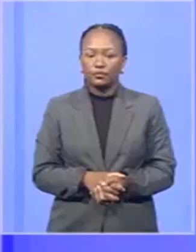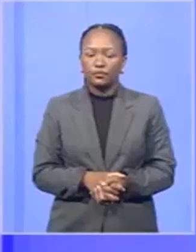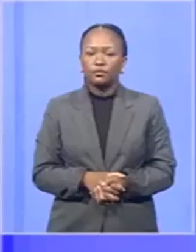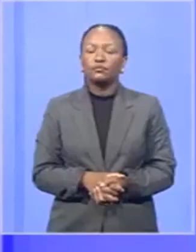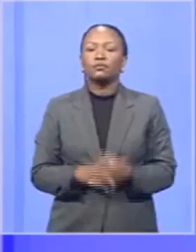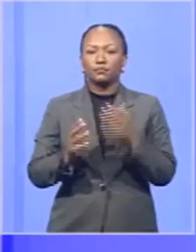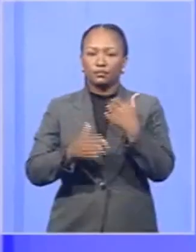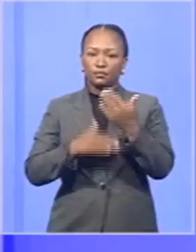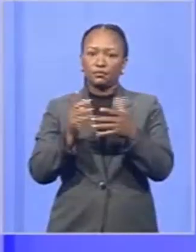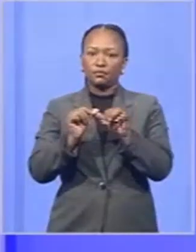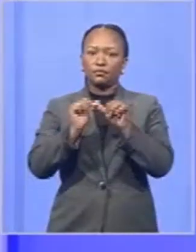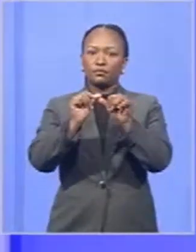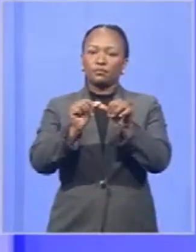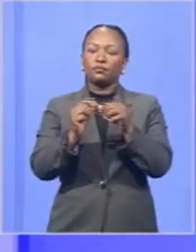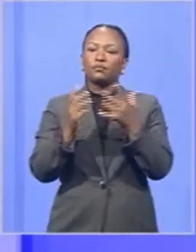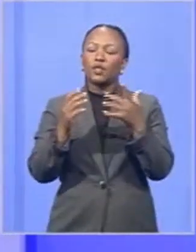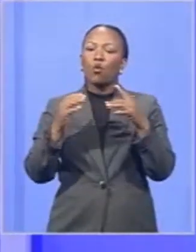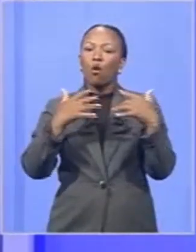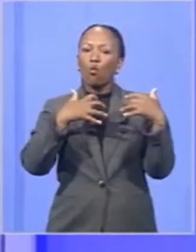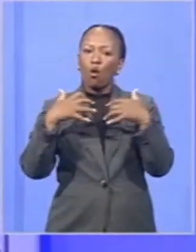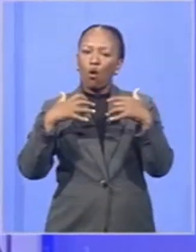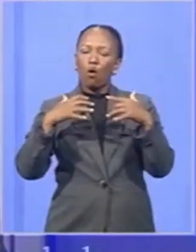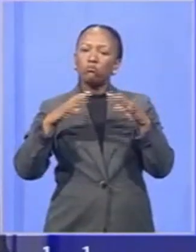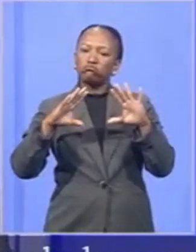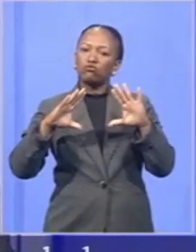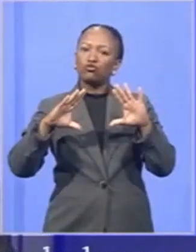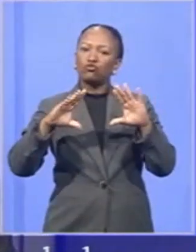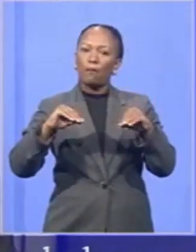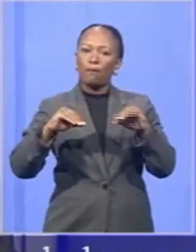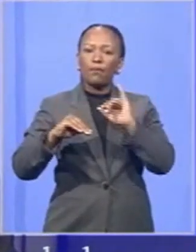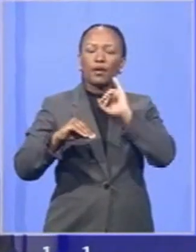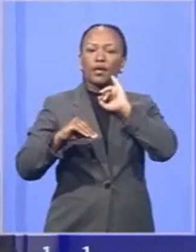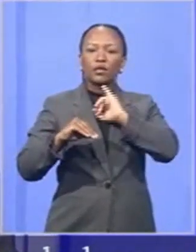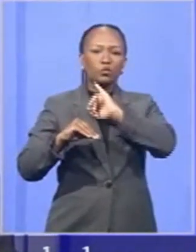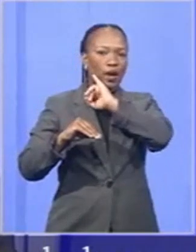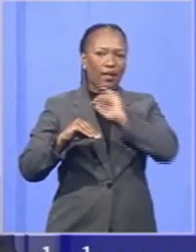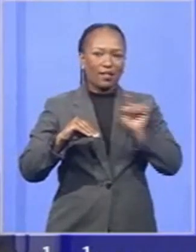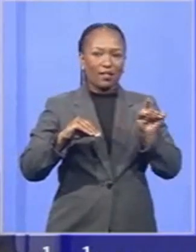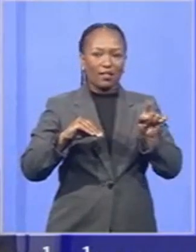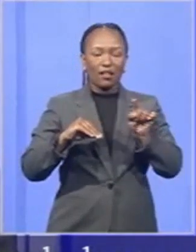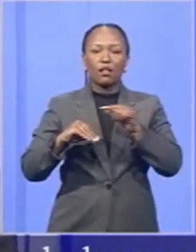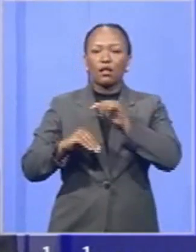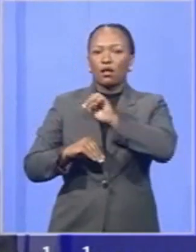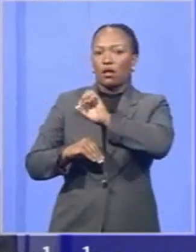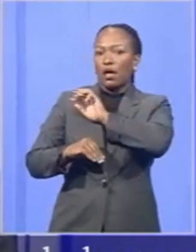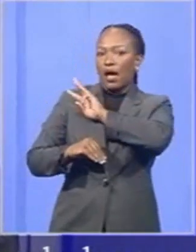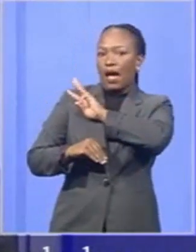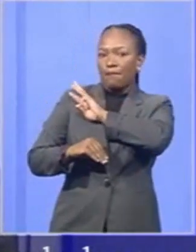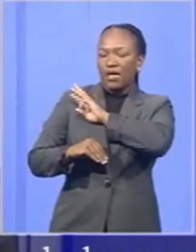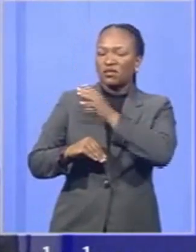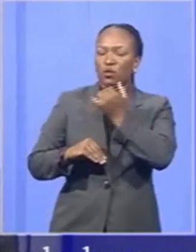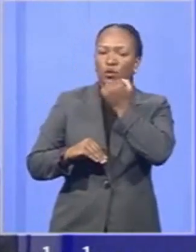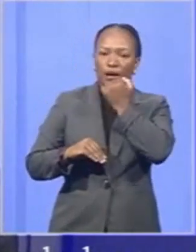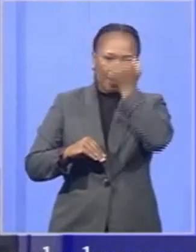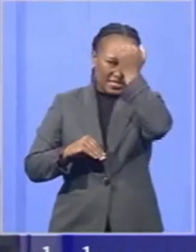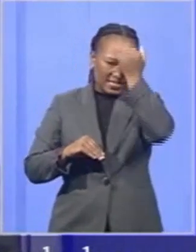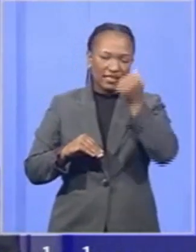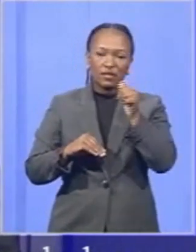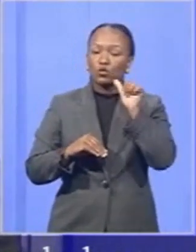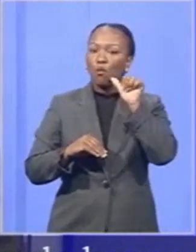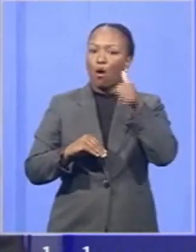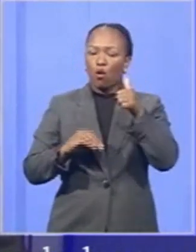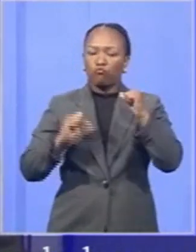Ratela pele tumellano ya ho beha dihlomo fatshe pakeng tsa Israel le Hamas ka mora ntwa e nkileng dikgwedi tse 15 e tshwanela ho kena tshebetsong